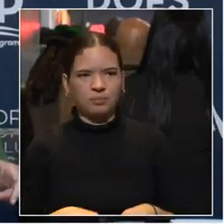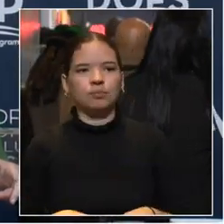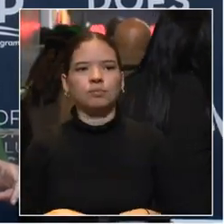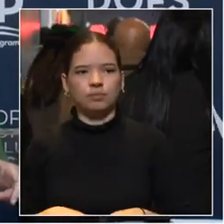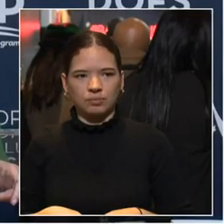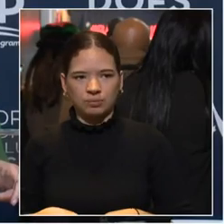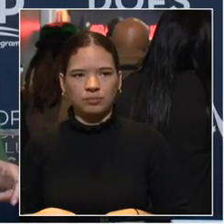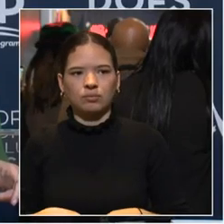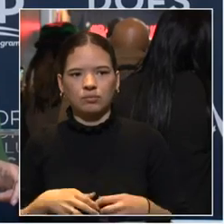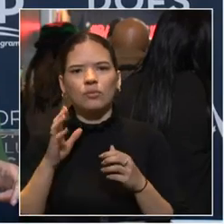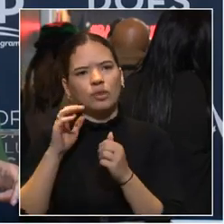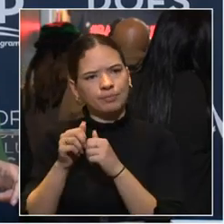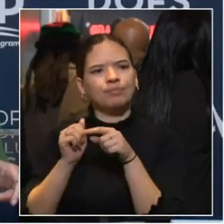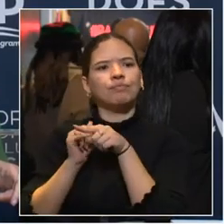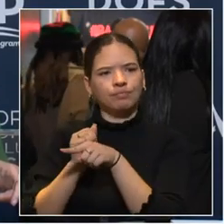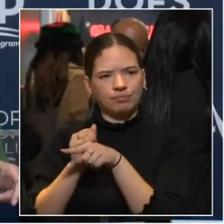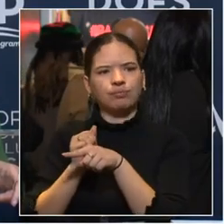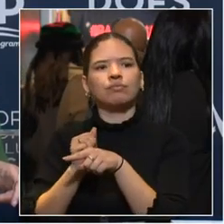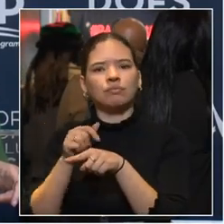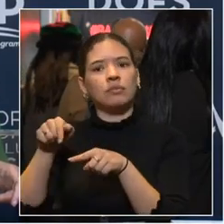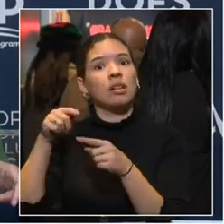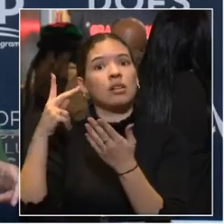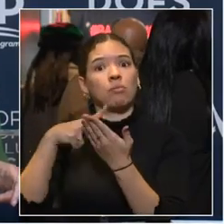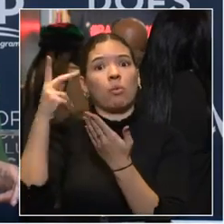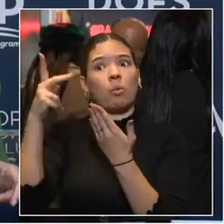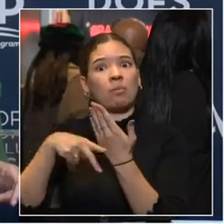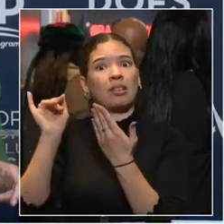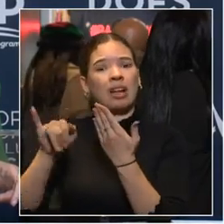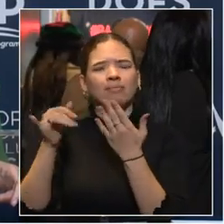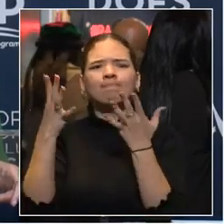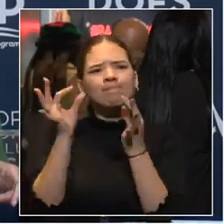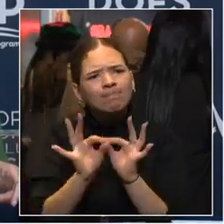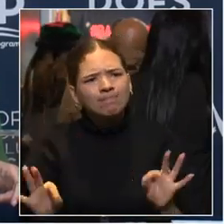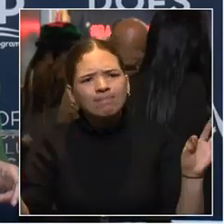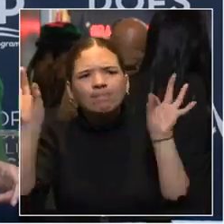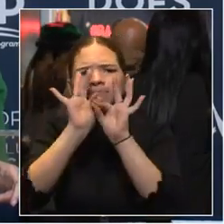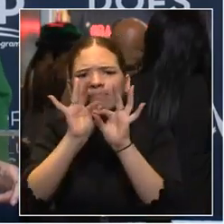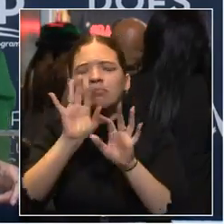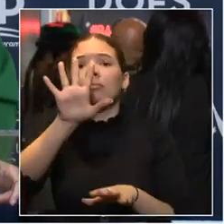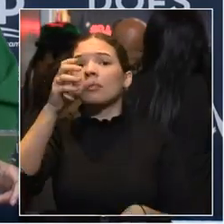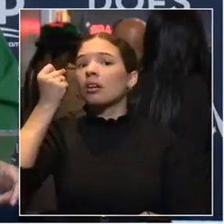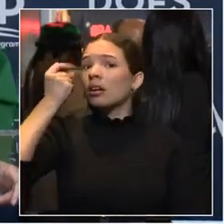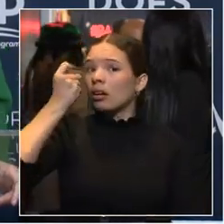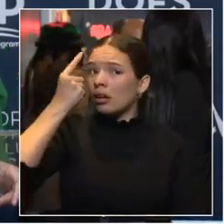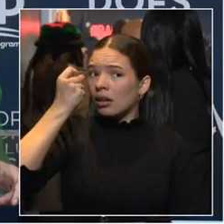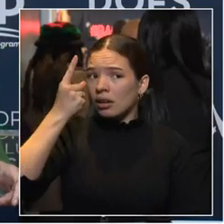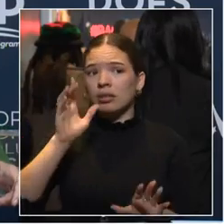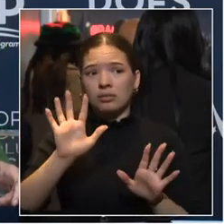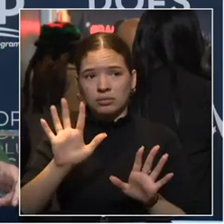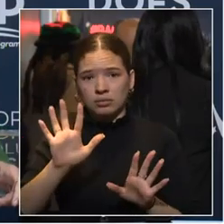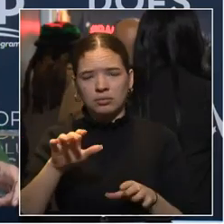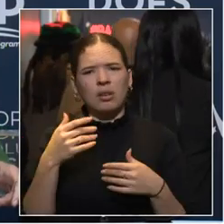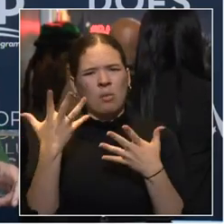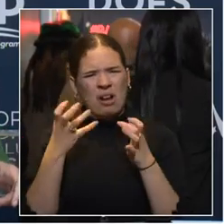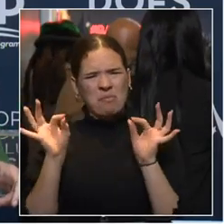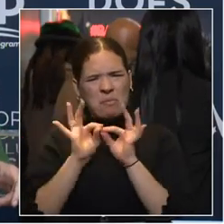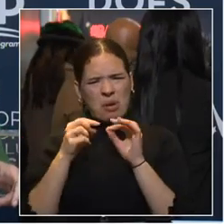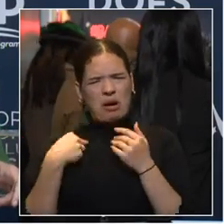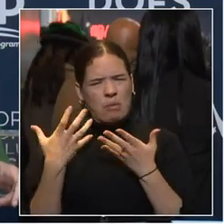Marion Berry Summer Youth Employment Program. Now, before we get started, a couple of things that I want to